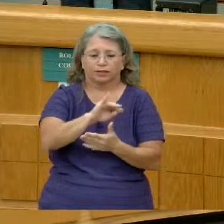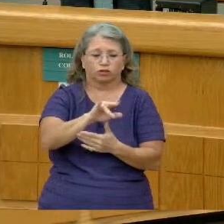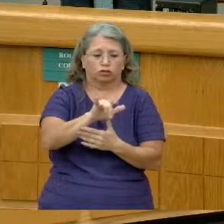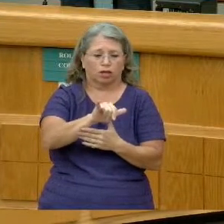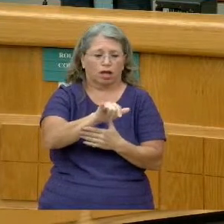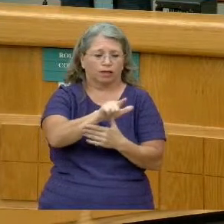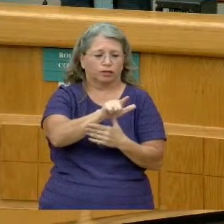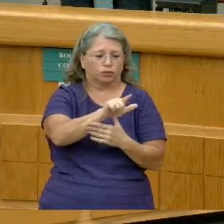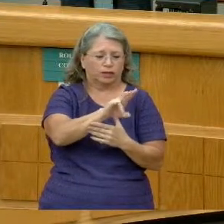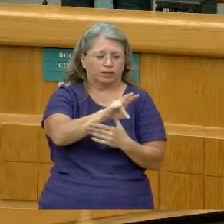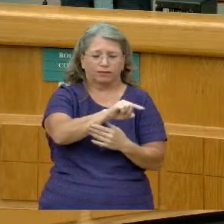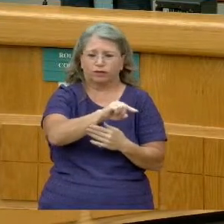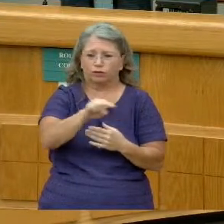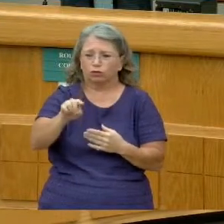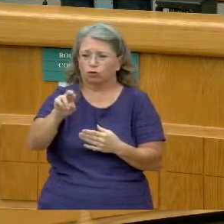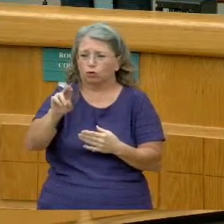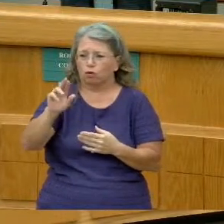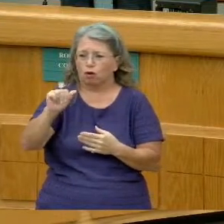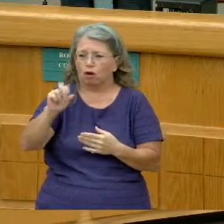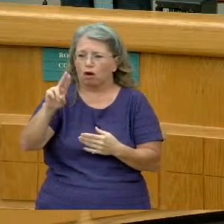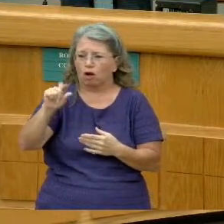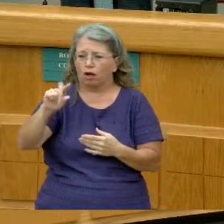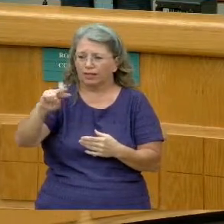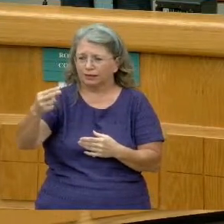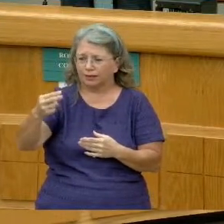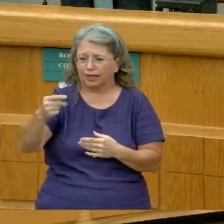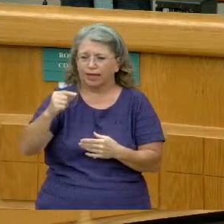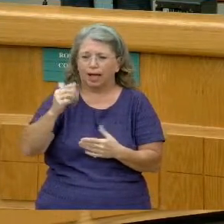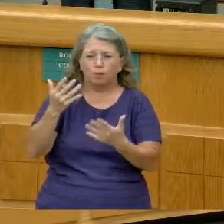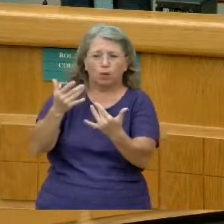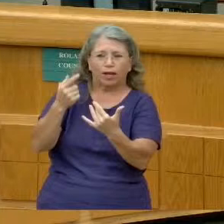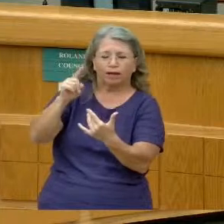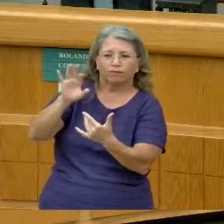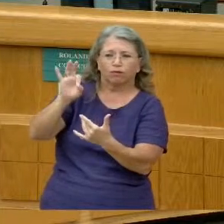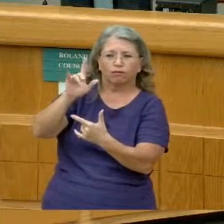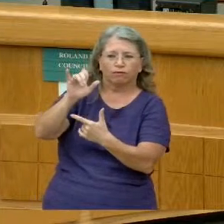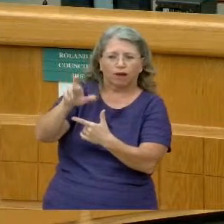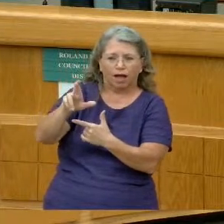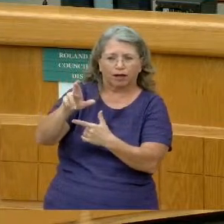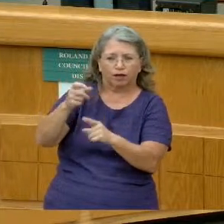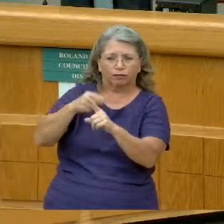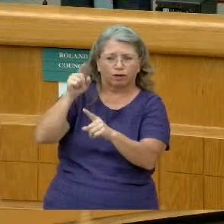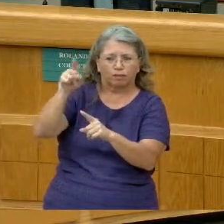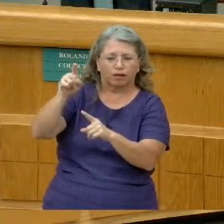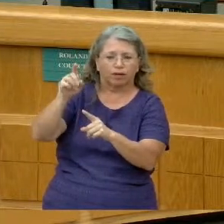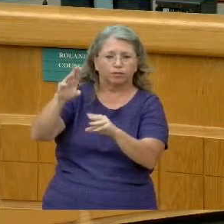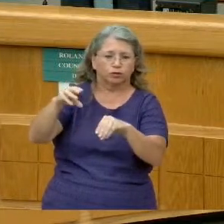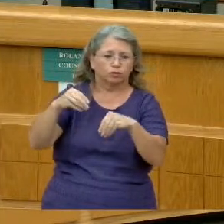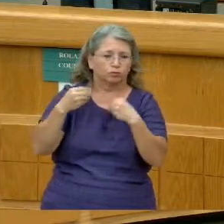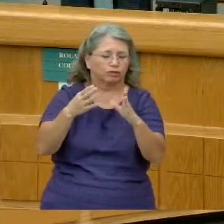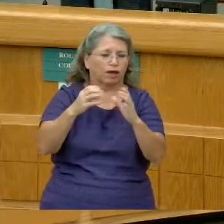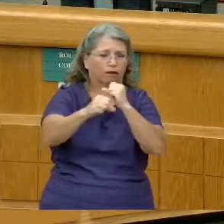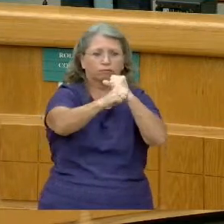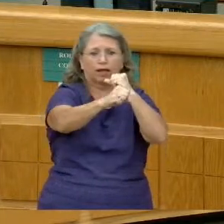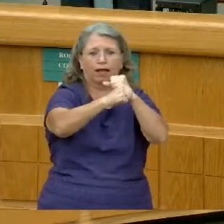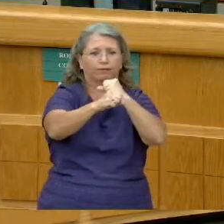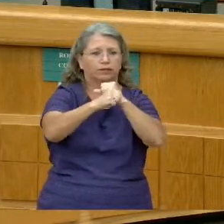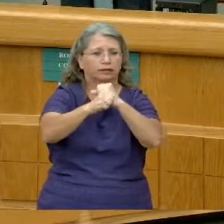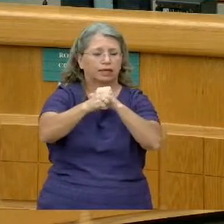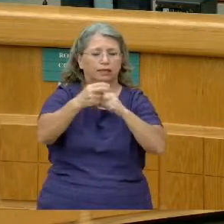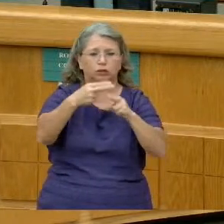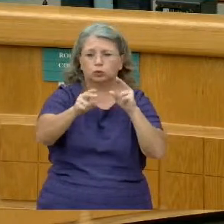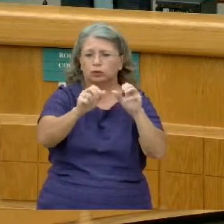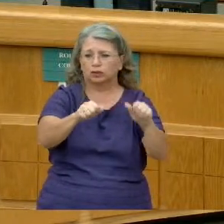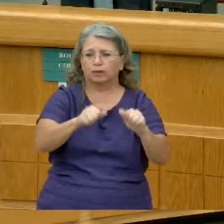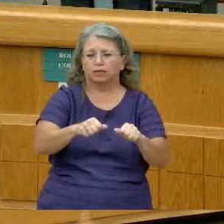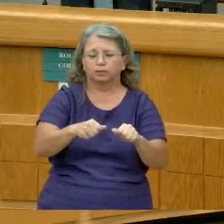for a flyer from them to hit our social media as soon as possible. I asked for it yesterday. I'll be